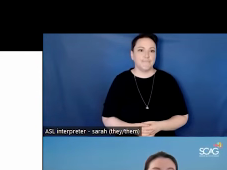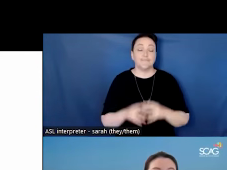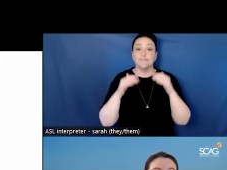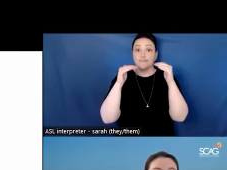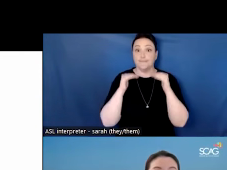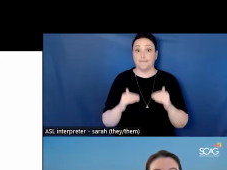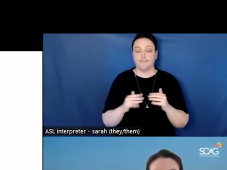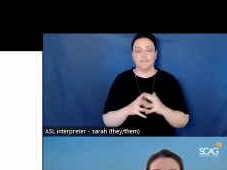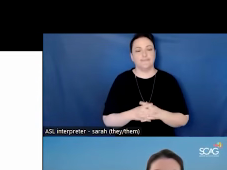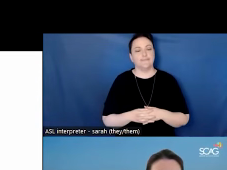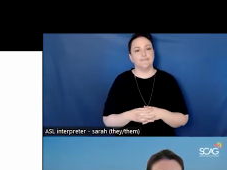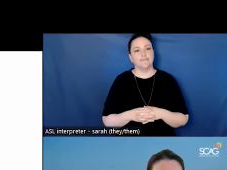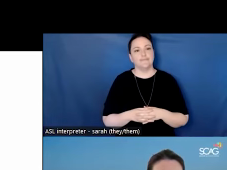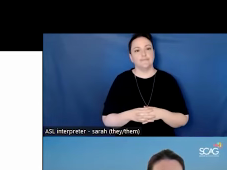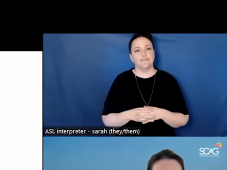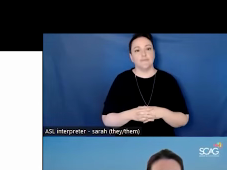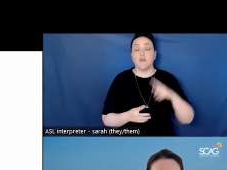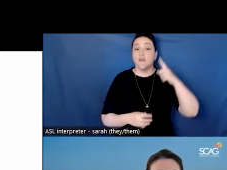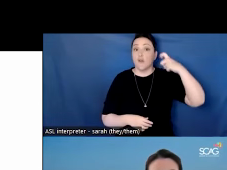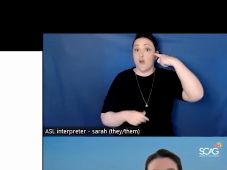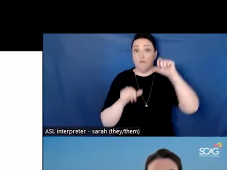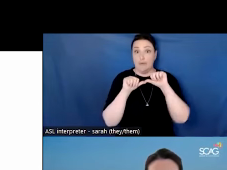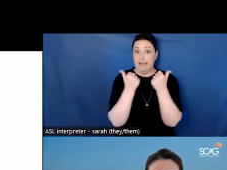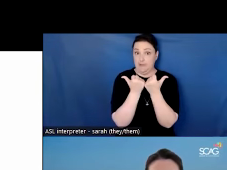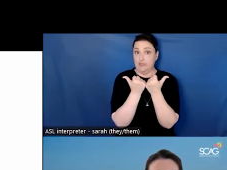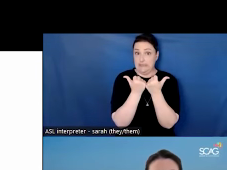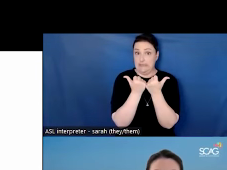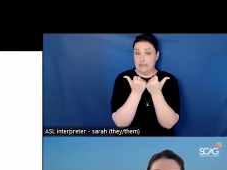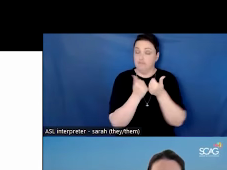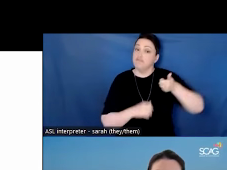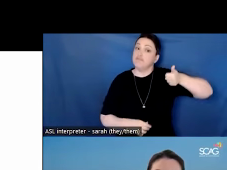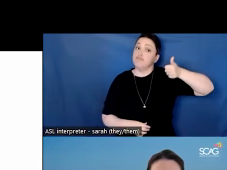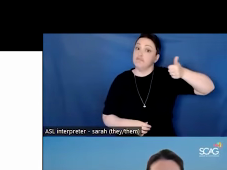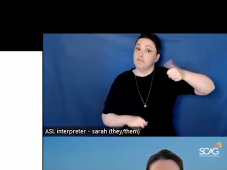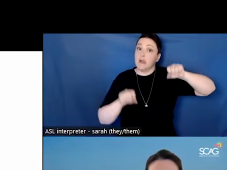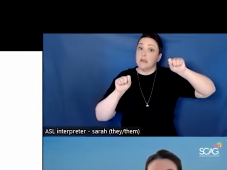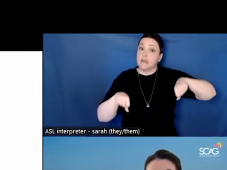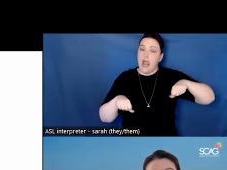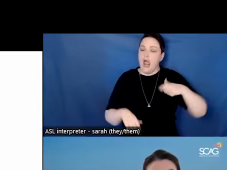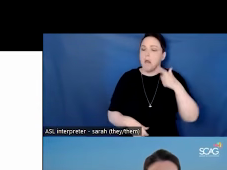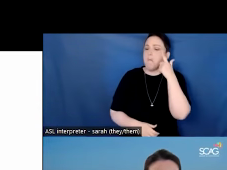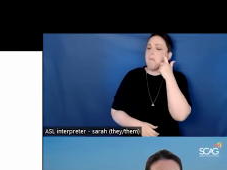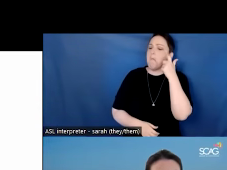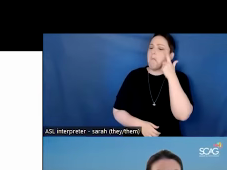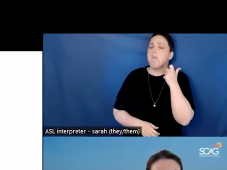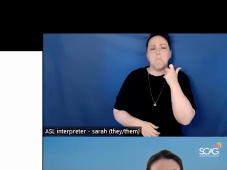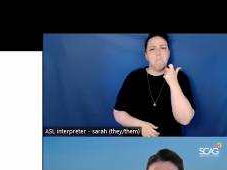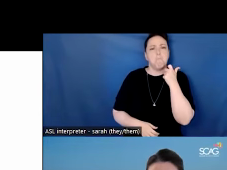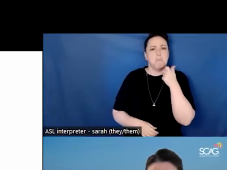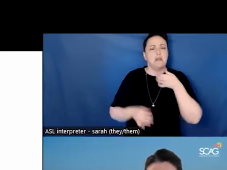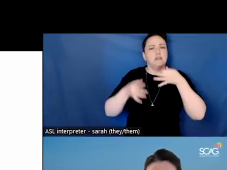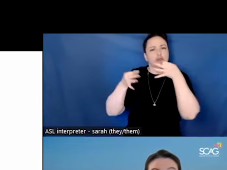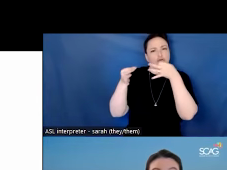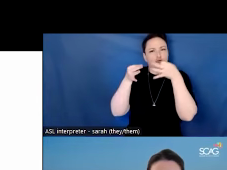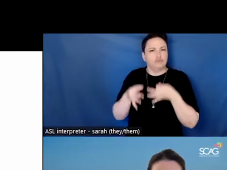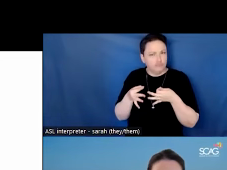Where a government agency can use a judgment in deciding whether and how to carry out a